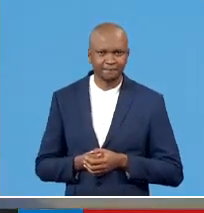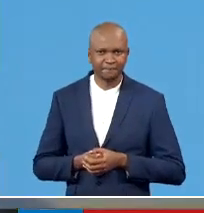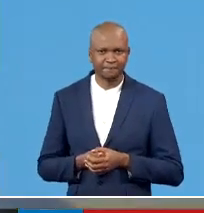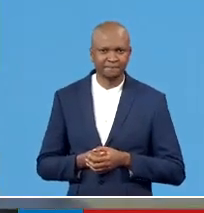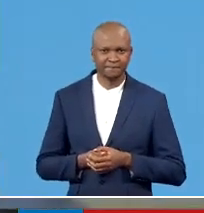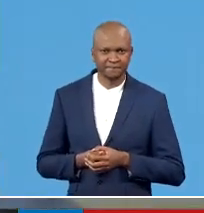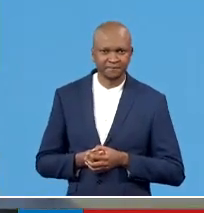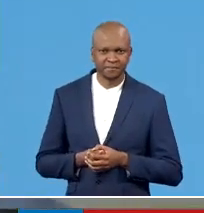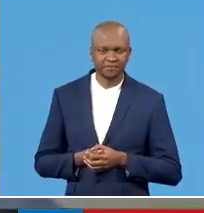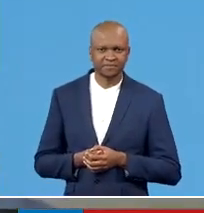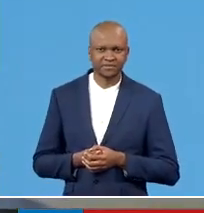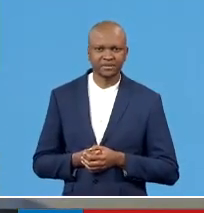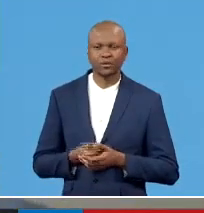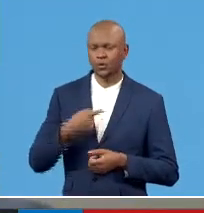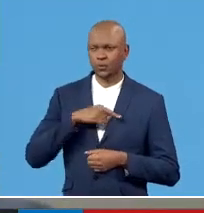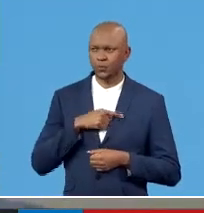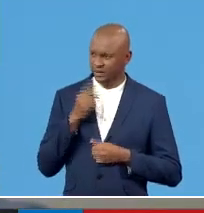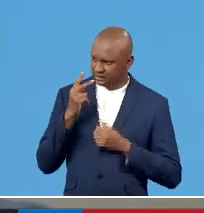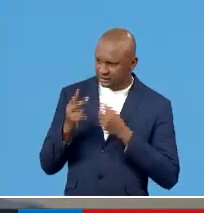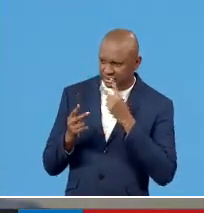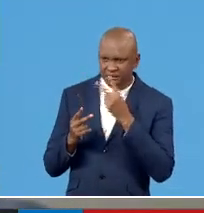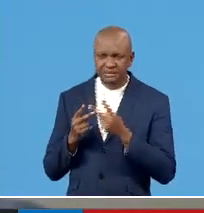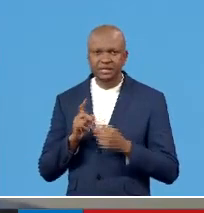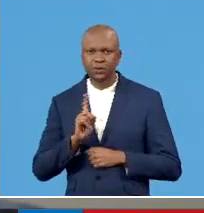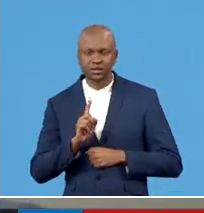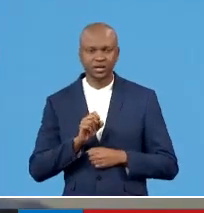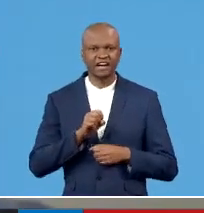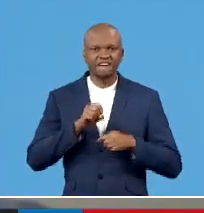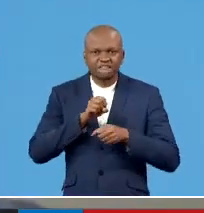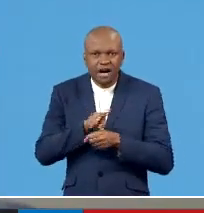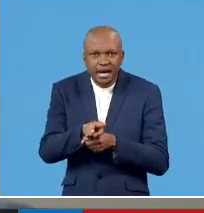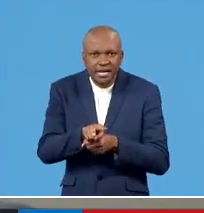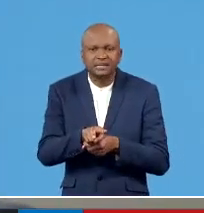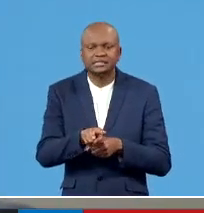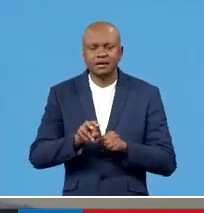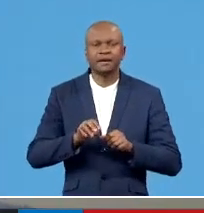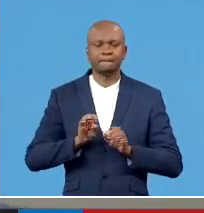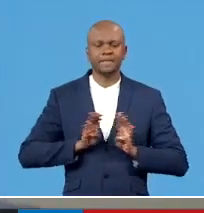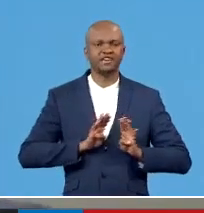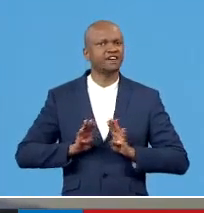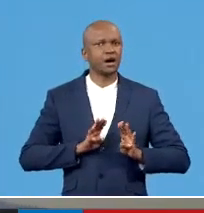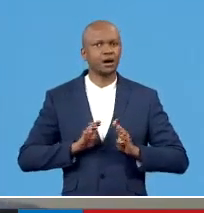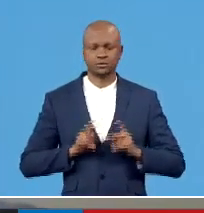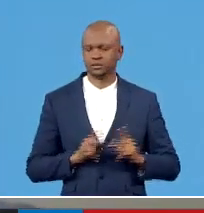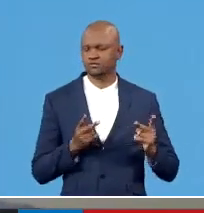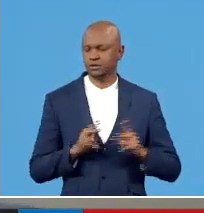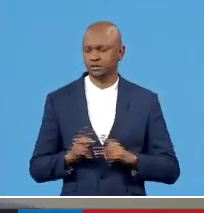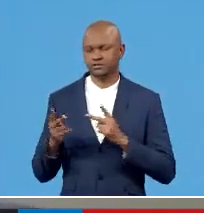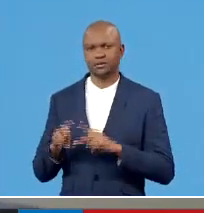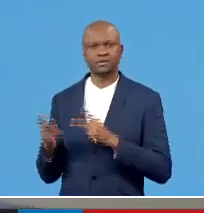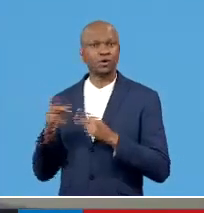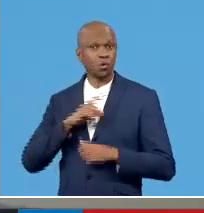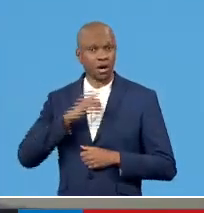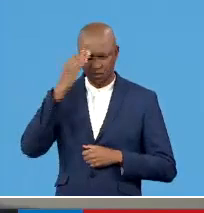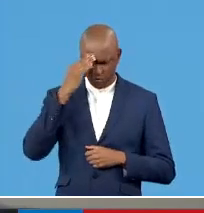Well, I think that what we see is that each variant behaves differently depending on the immunity in the community. What we do know is that both BA4,